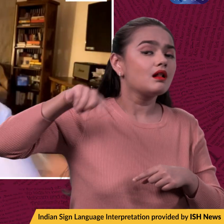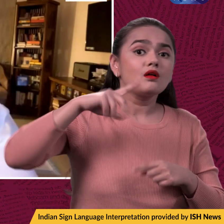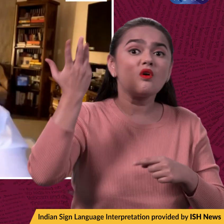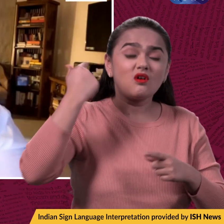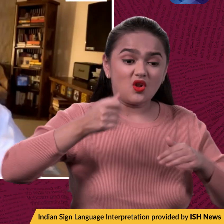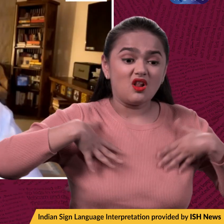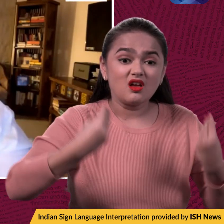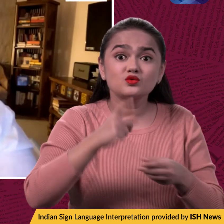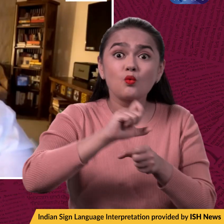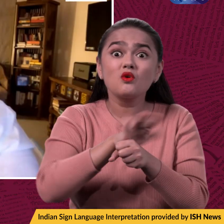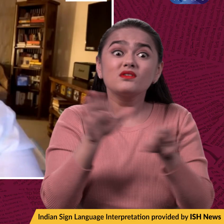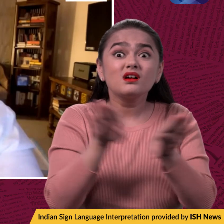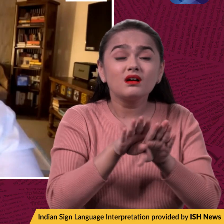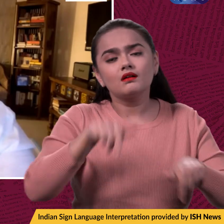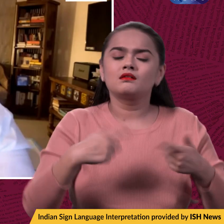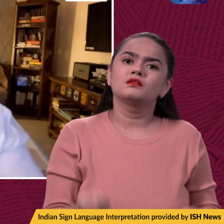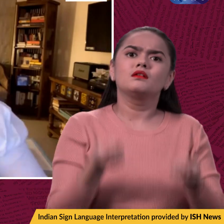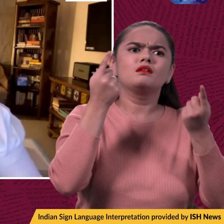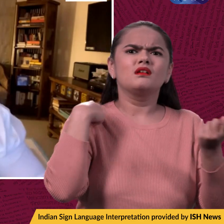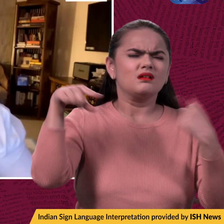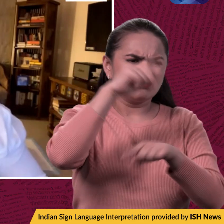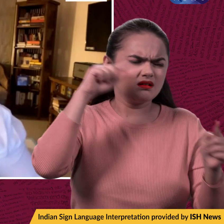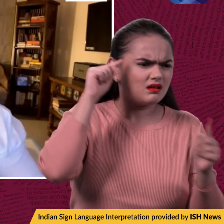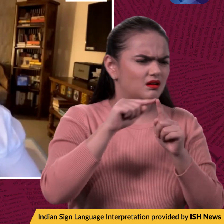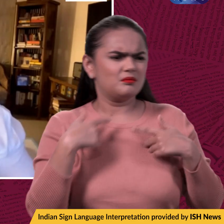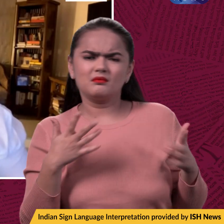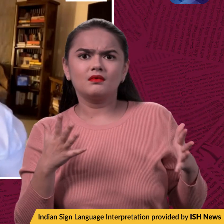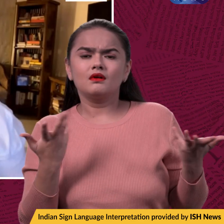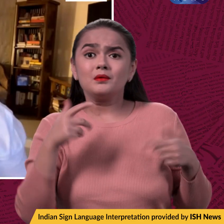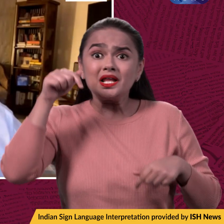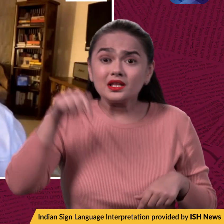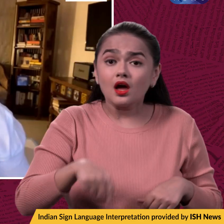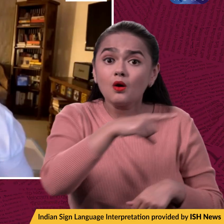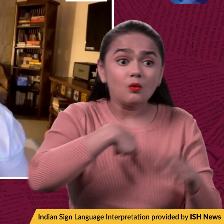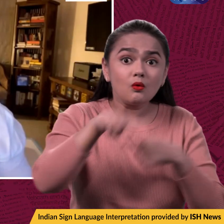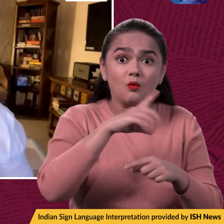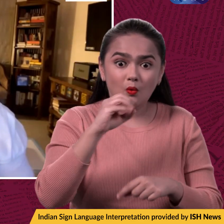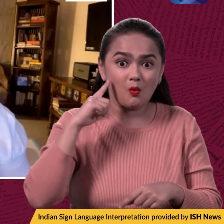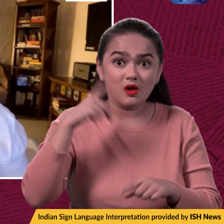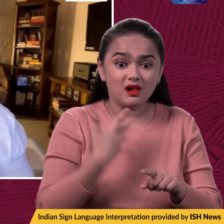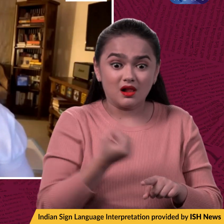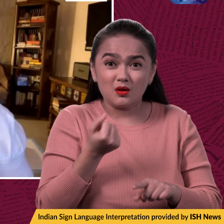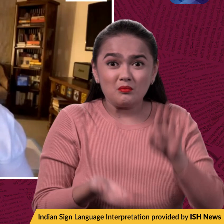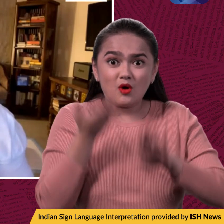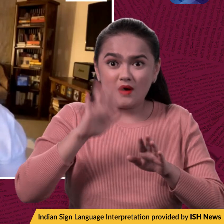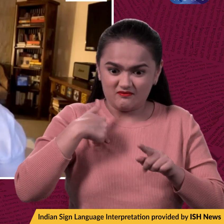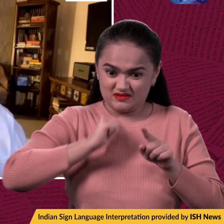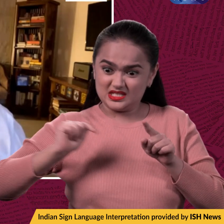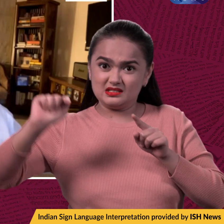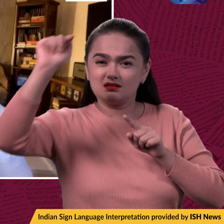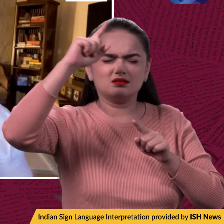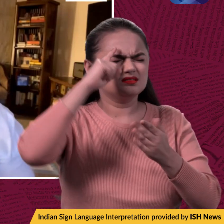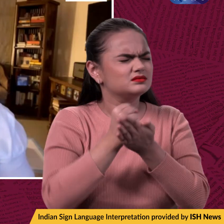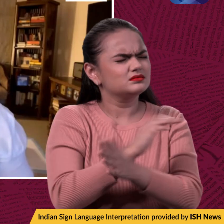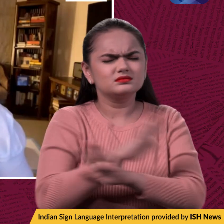of revenue that they suffered during the pandemic. What has happened now is that oil consuming countries have banded together, decided